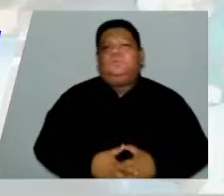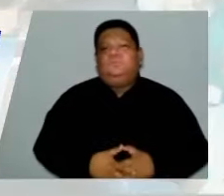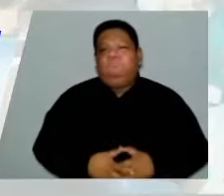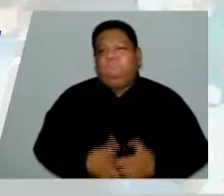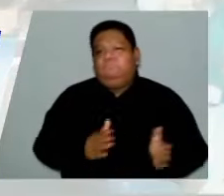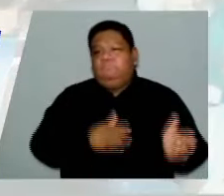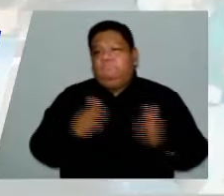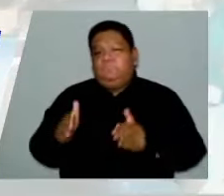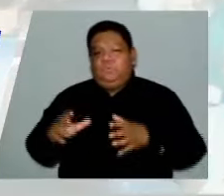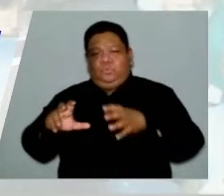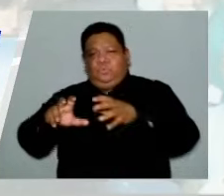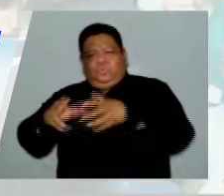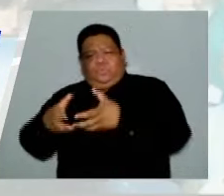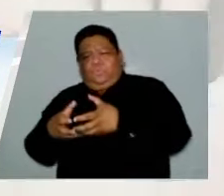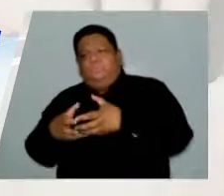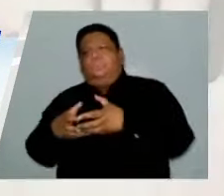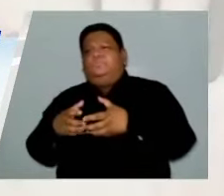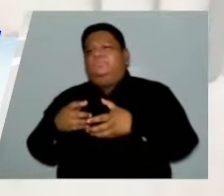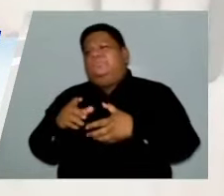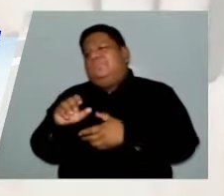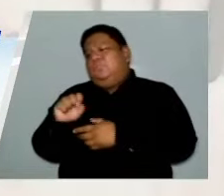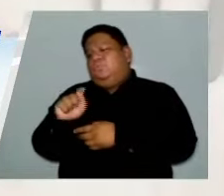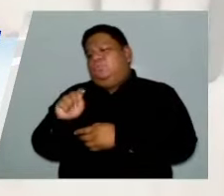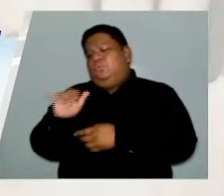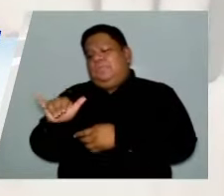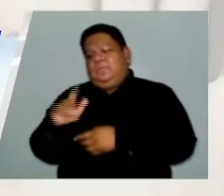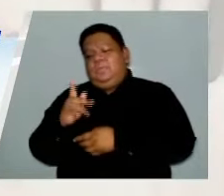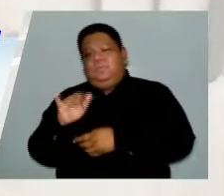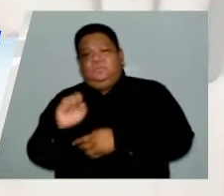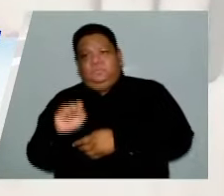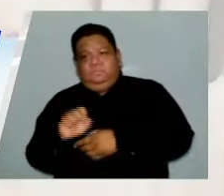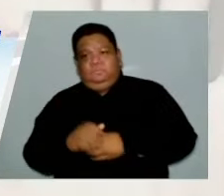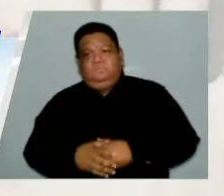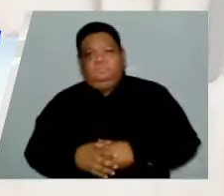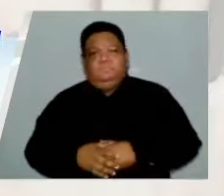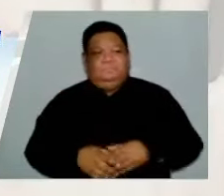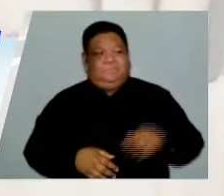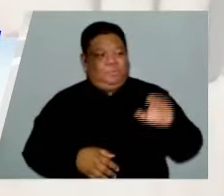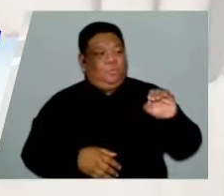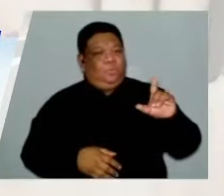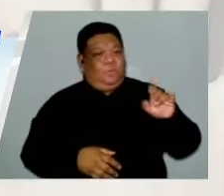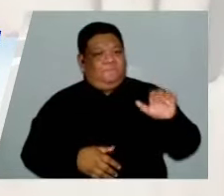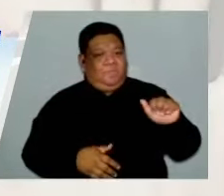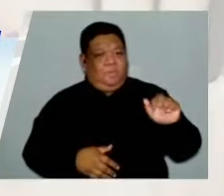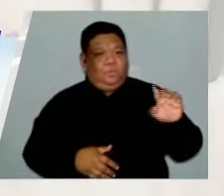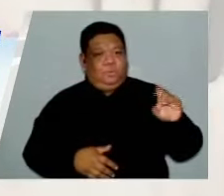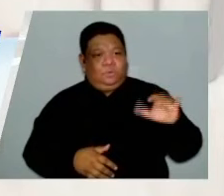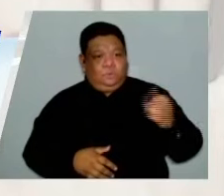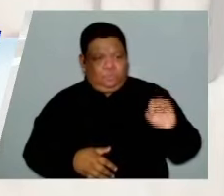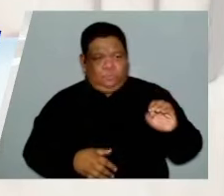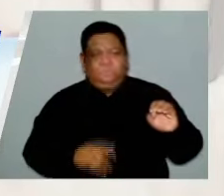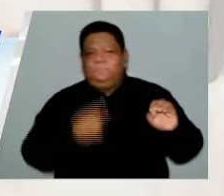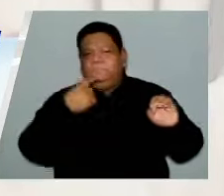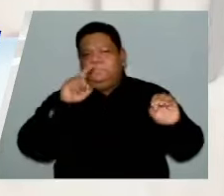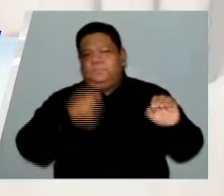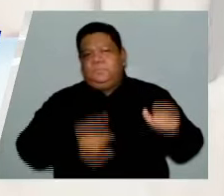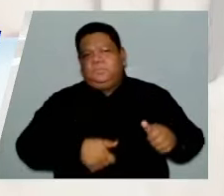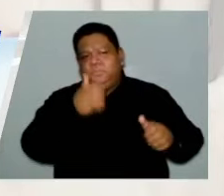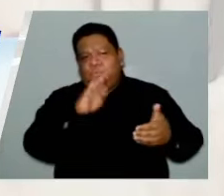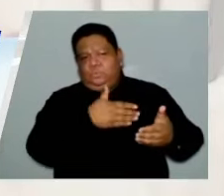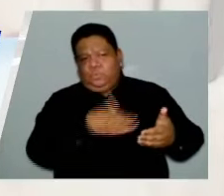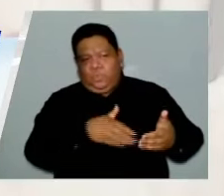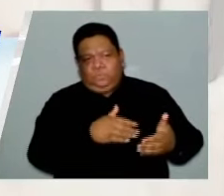Duo of the Year ang Stray Kids. Nakuha ng Filipino-American na si Olivia Rodrigo ang Song of the Year para sa single niyang